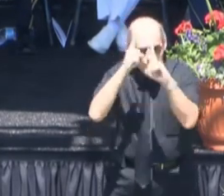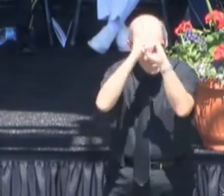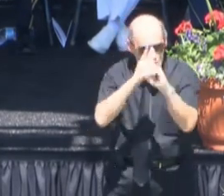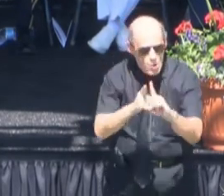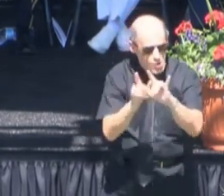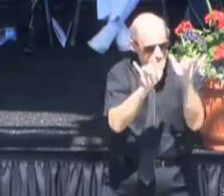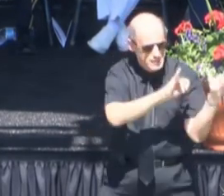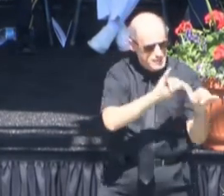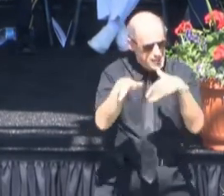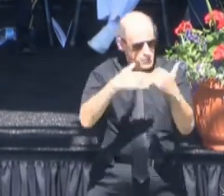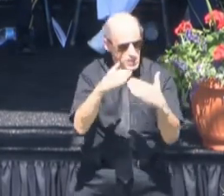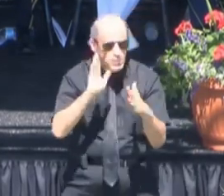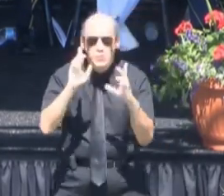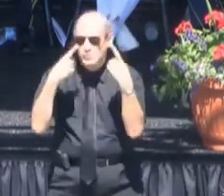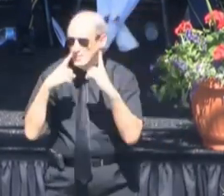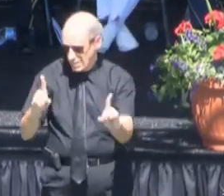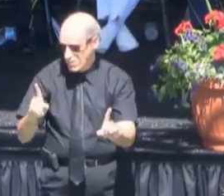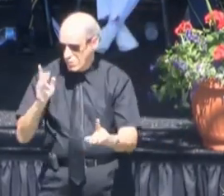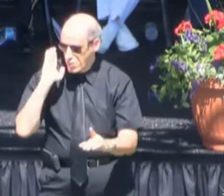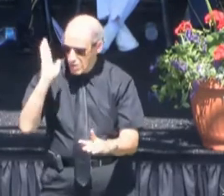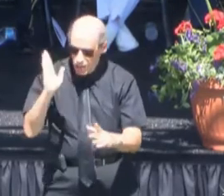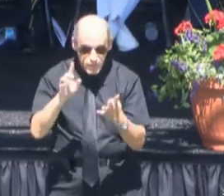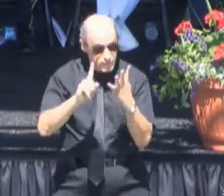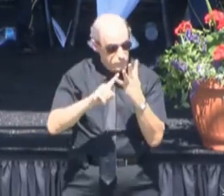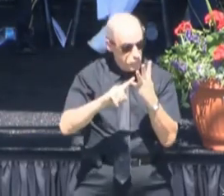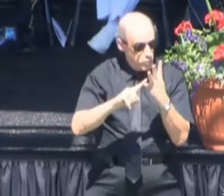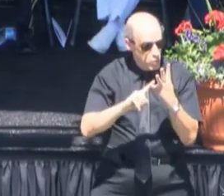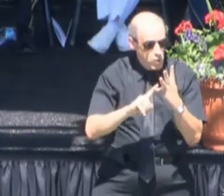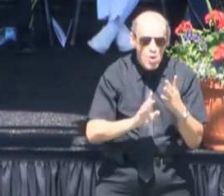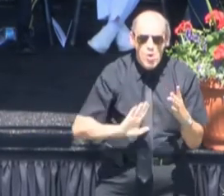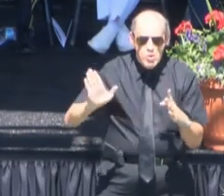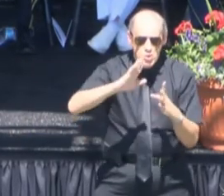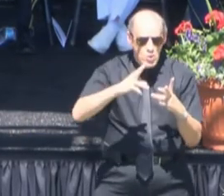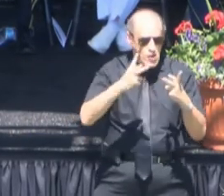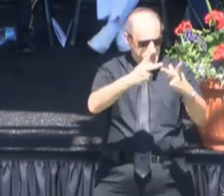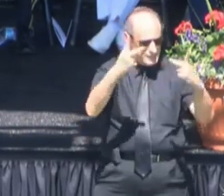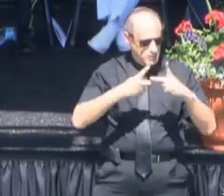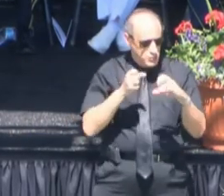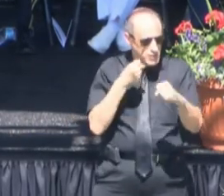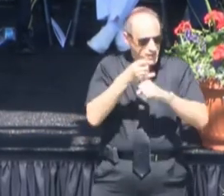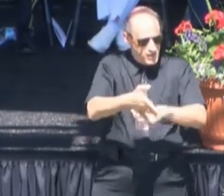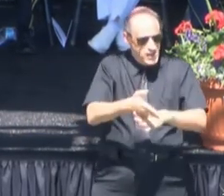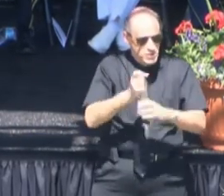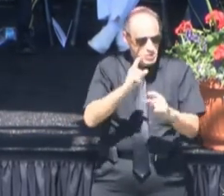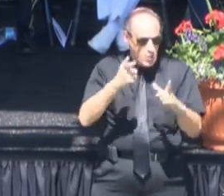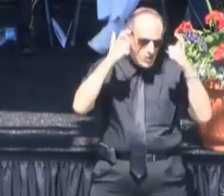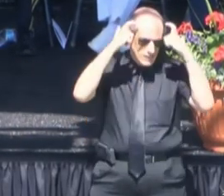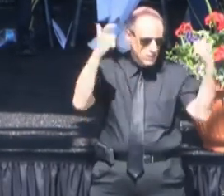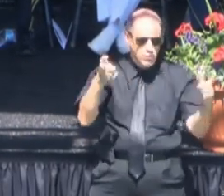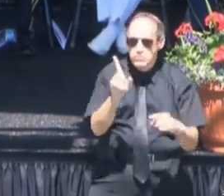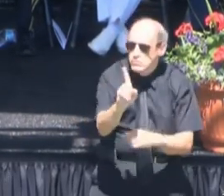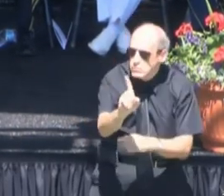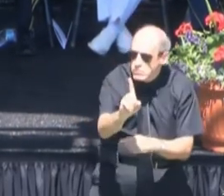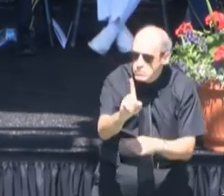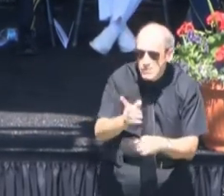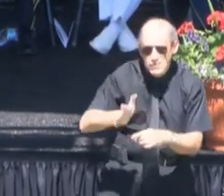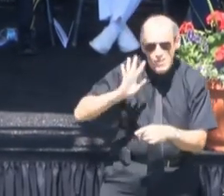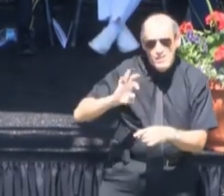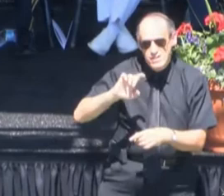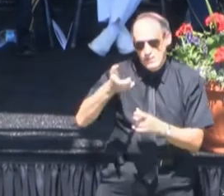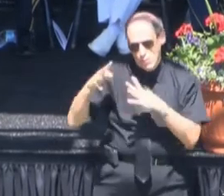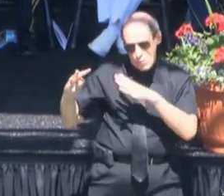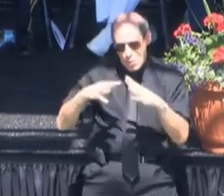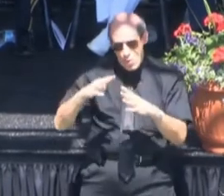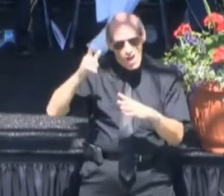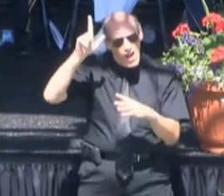be successful. 4, do not let your position affect your ego. During the Civil War,